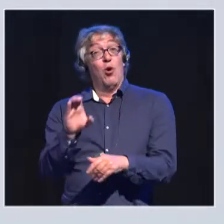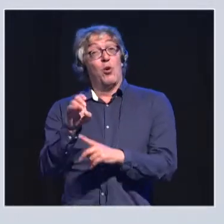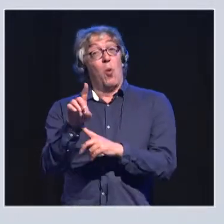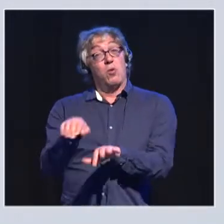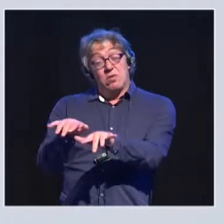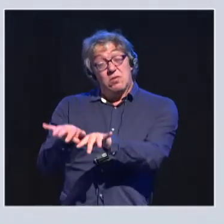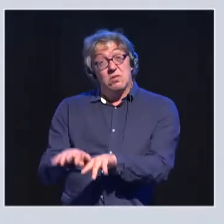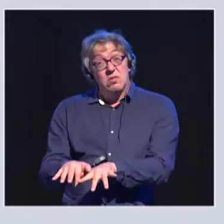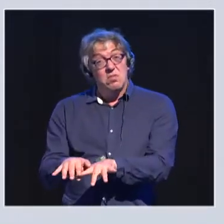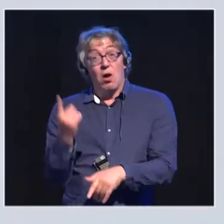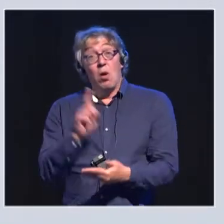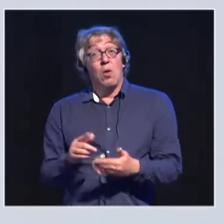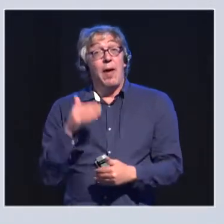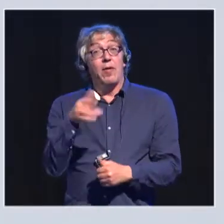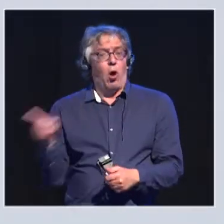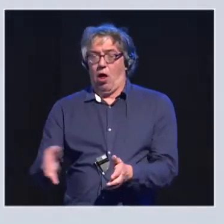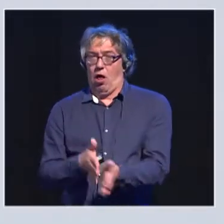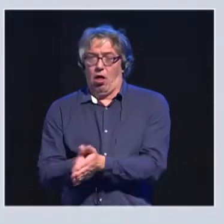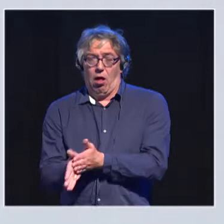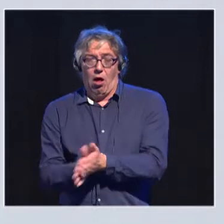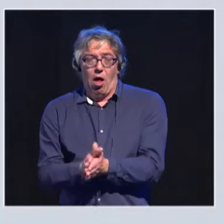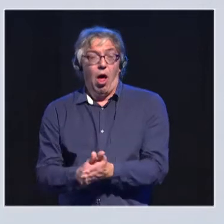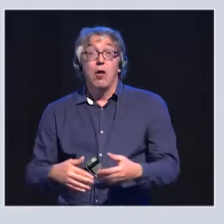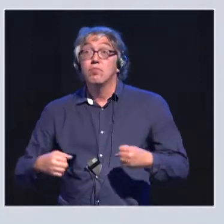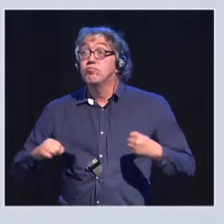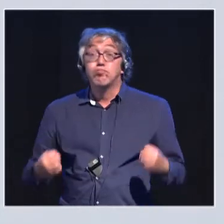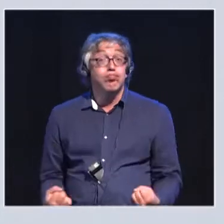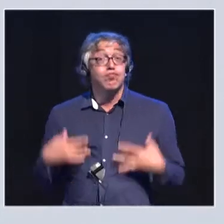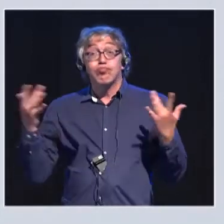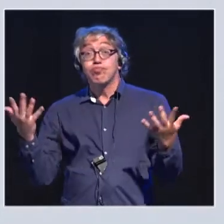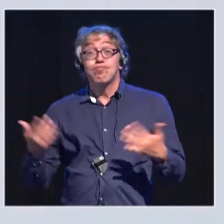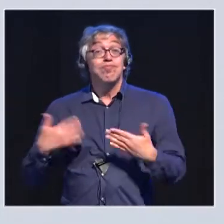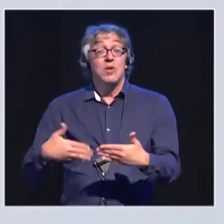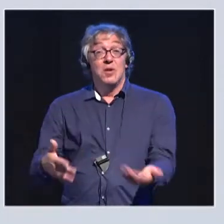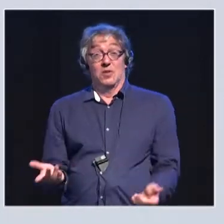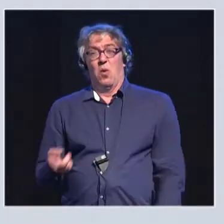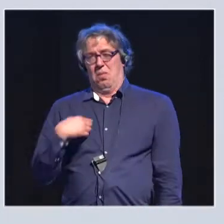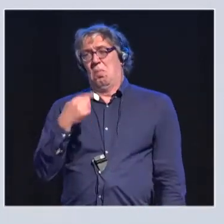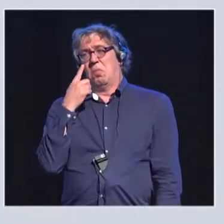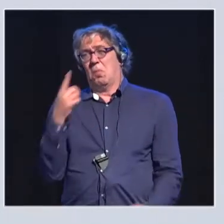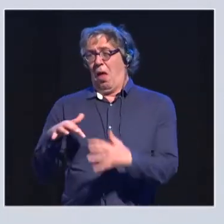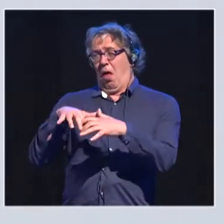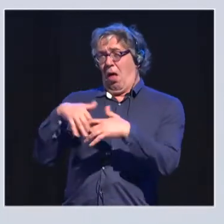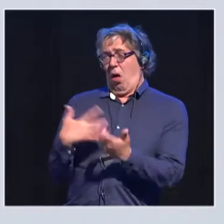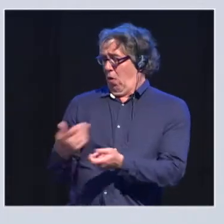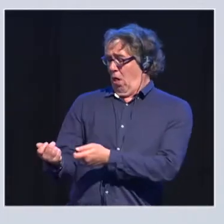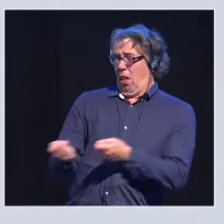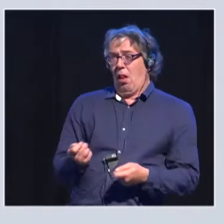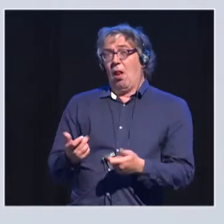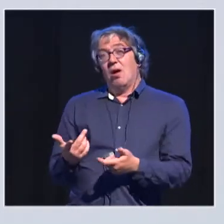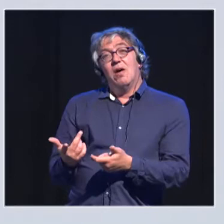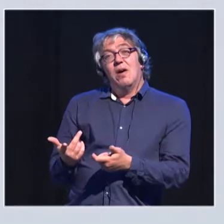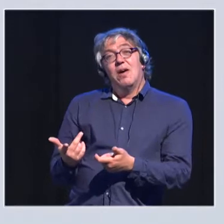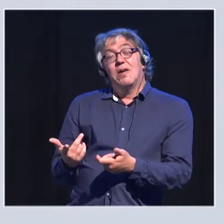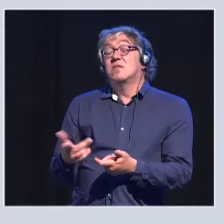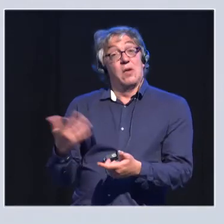are very excited about things like this. So I found out the way to get them to get interested in science, digitalization, is to get them